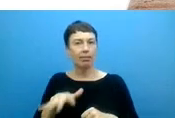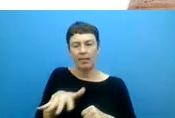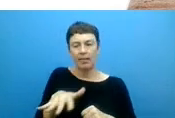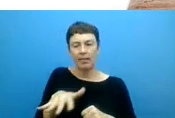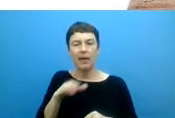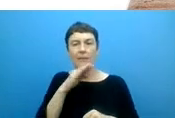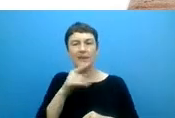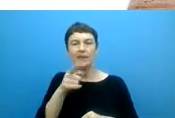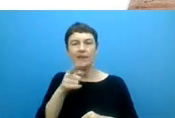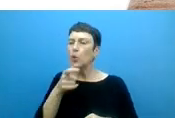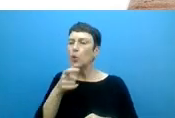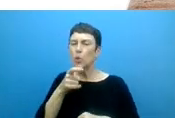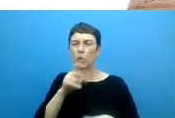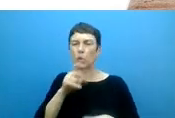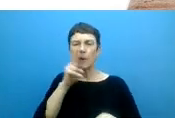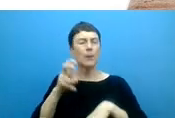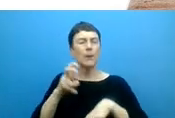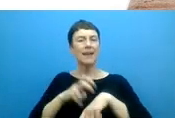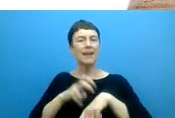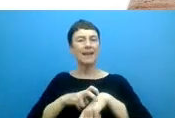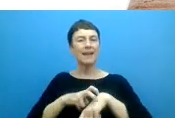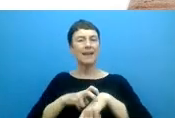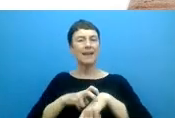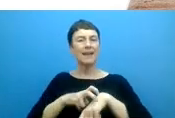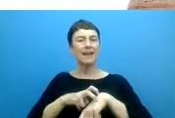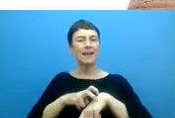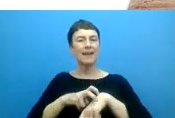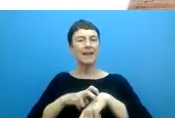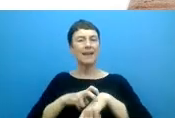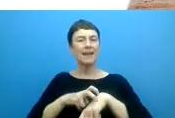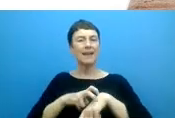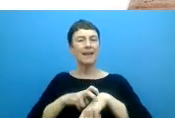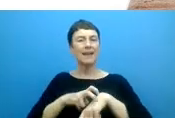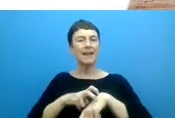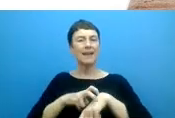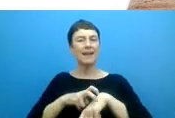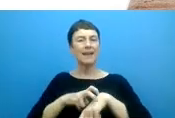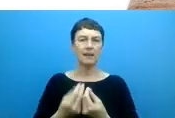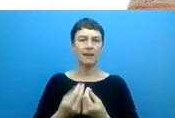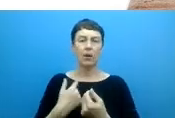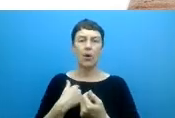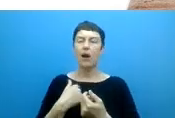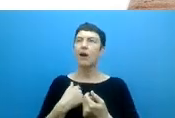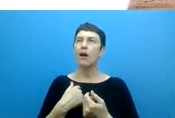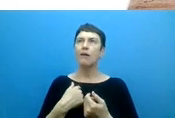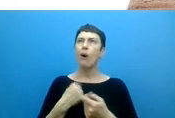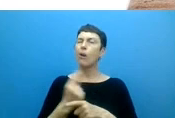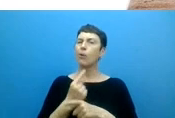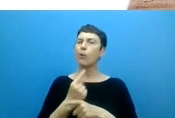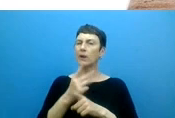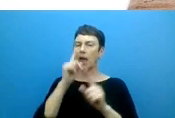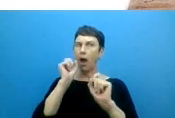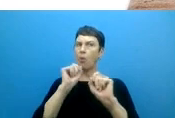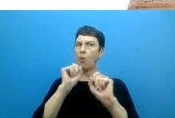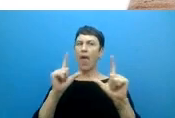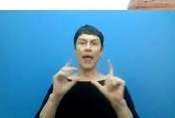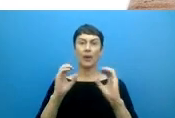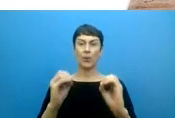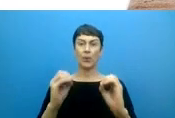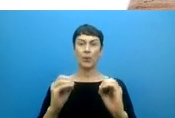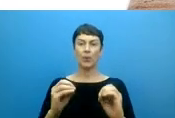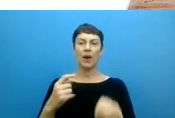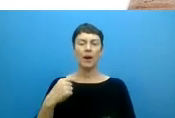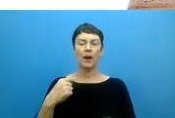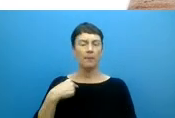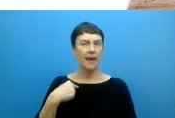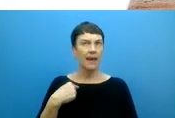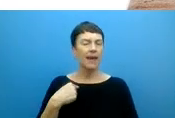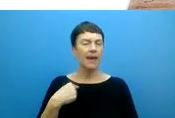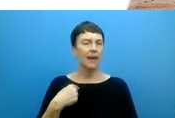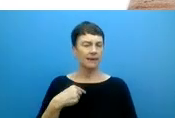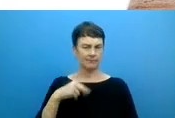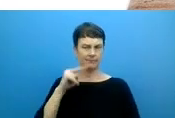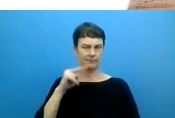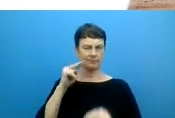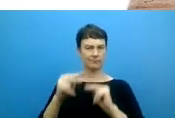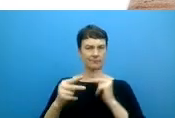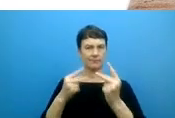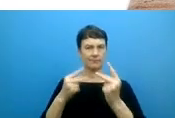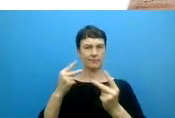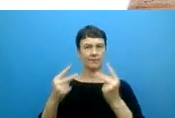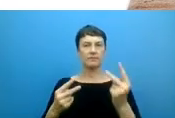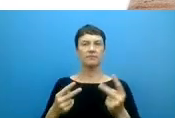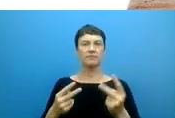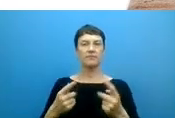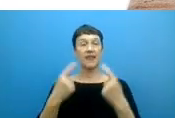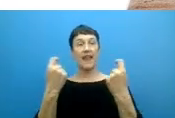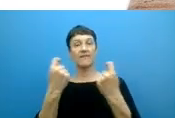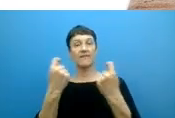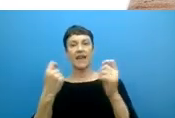is through the subconscious effect of the things that perhaps we aren't always aware of. So I started taking notice of things like the name of events.